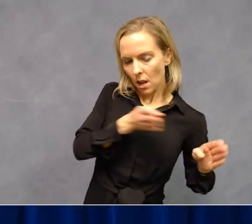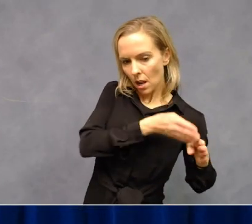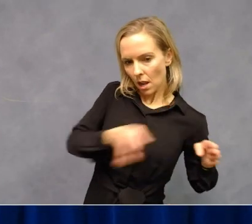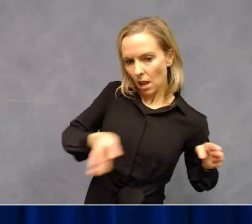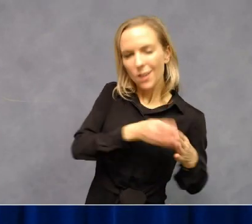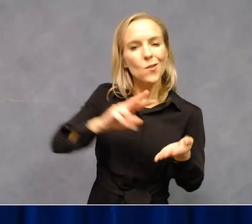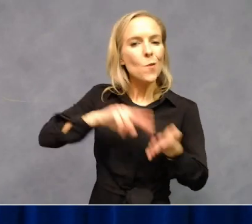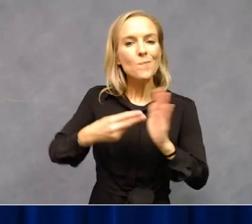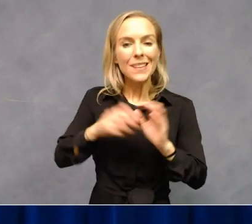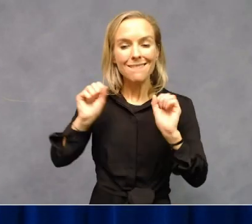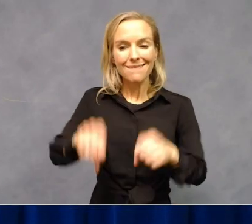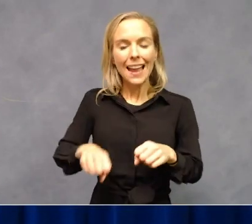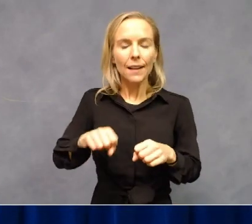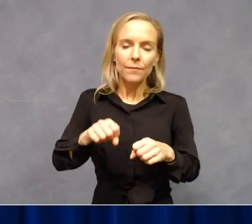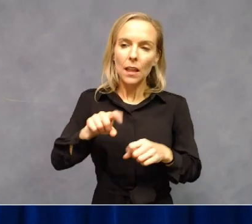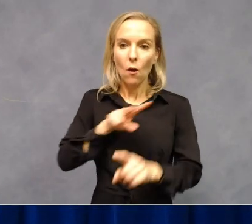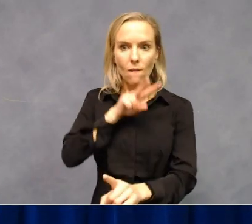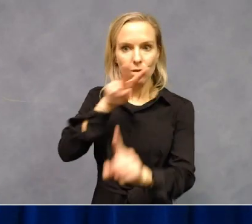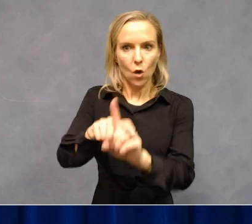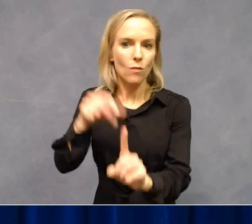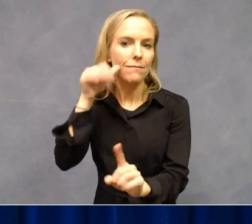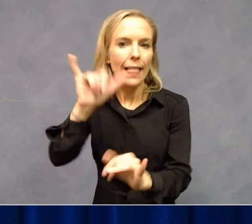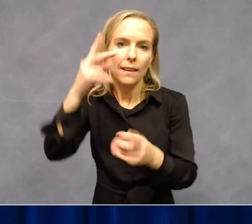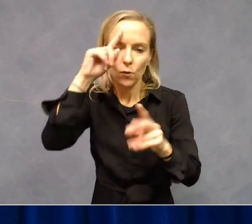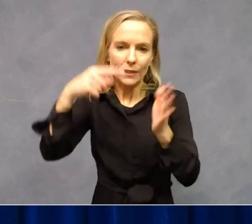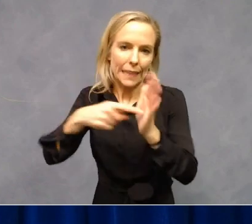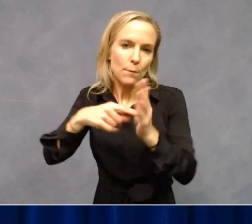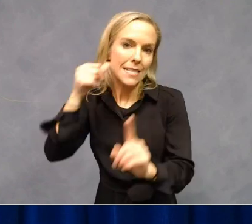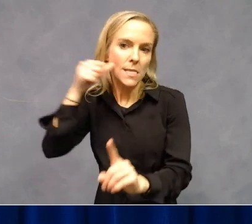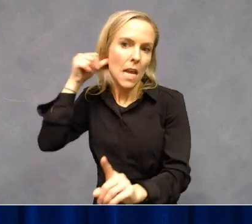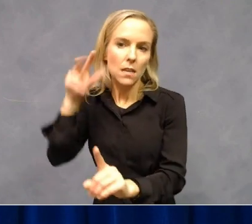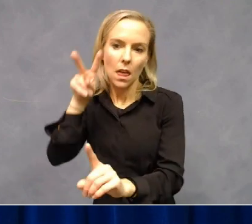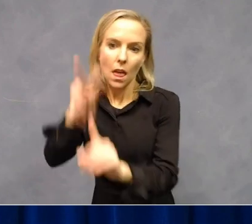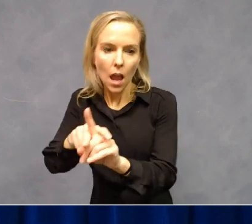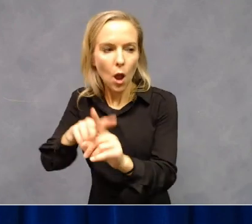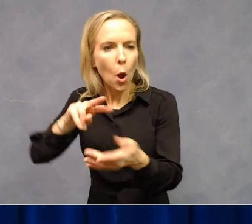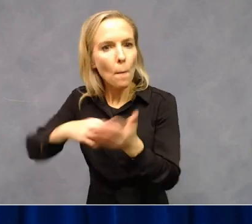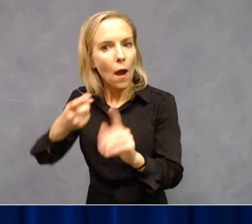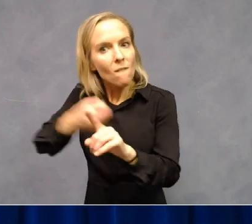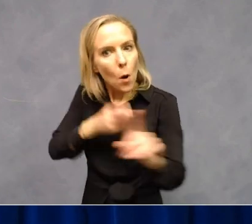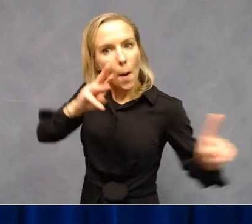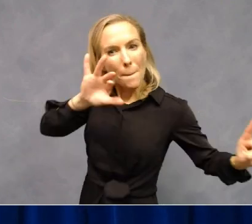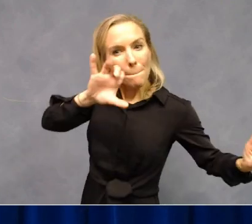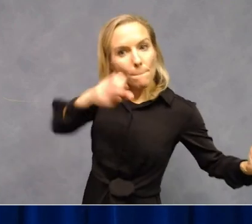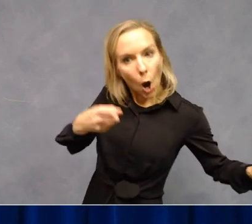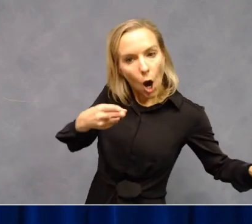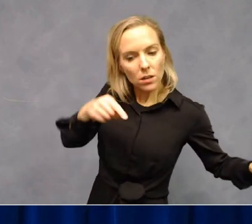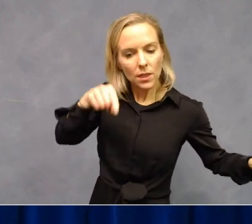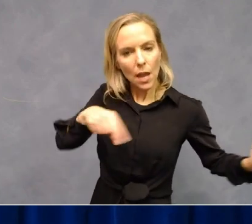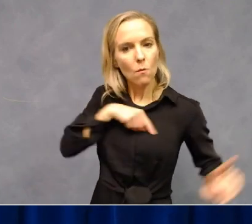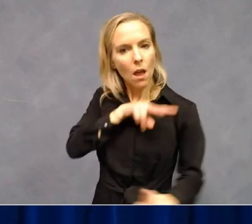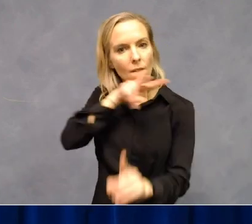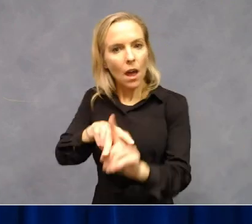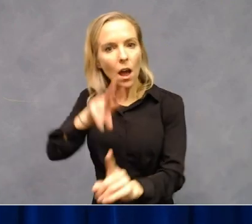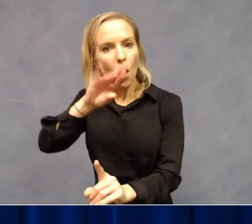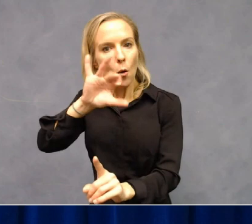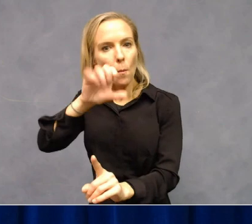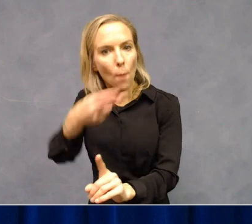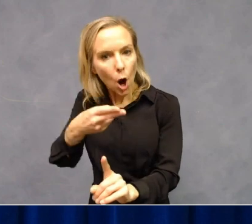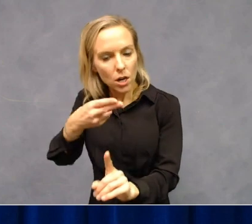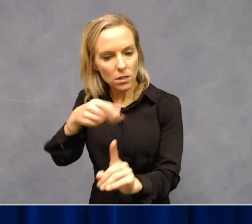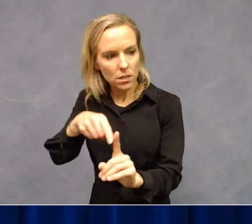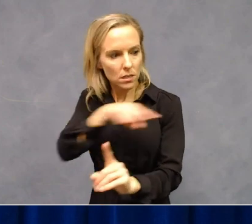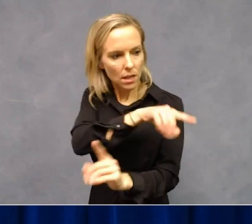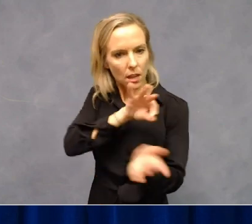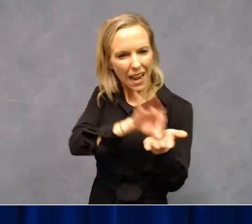file a claim literally yesterday and put March, and we're reporting that to you as a March claim, and we're working it as a March claim.